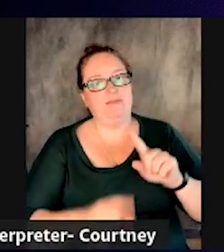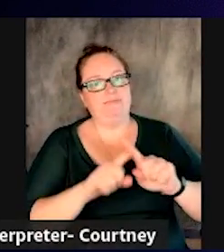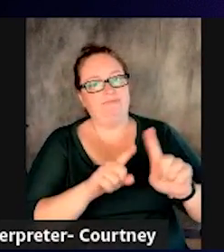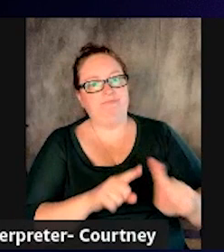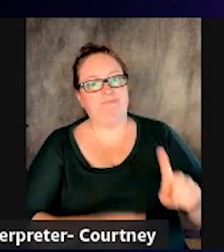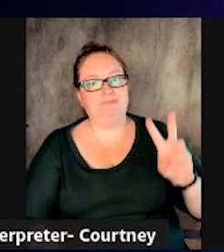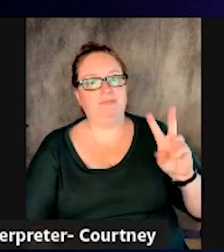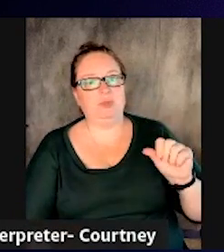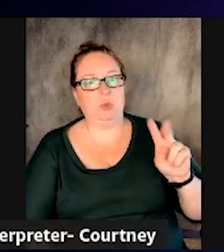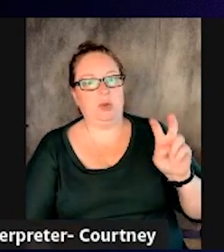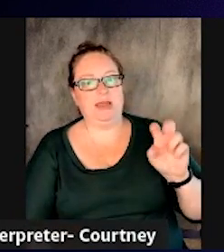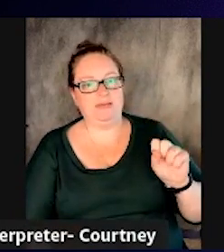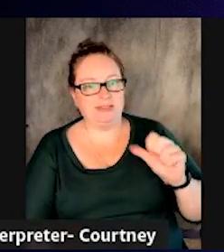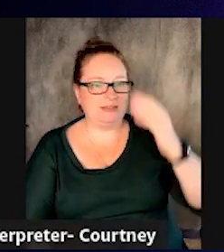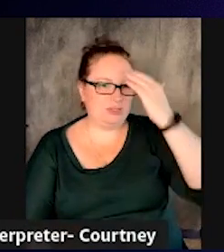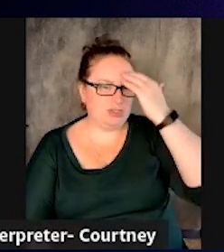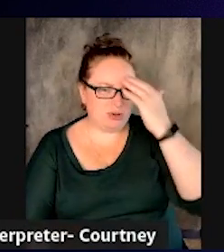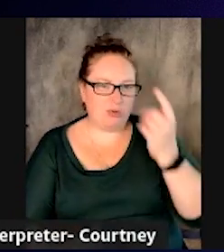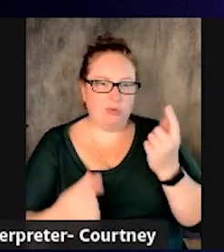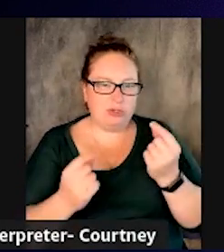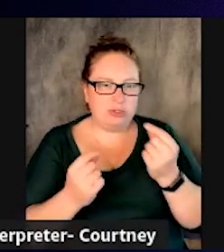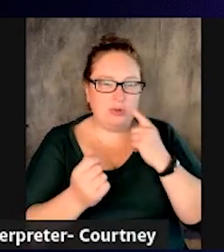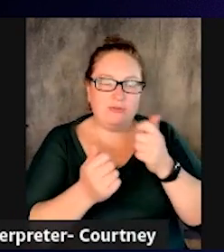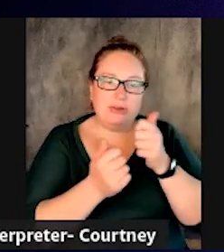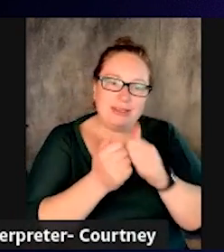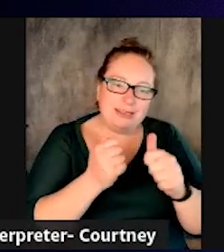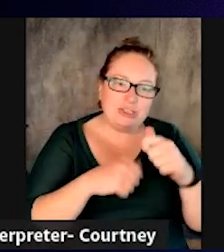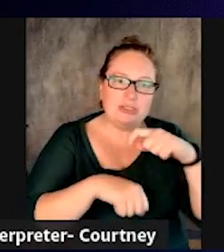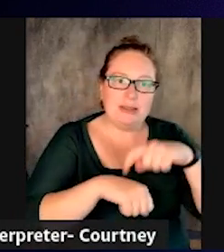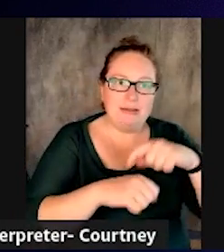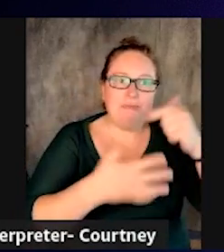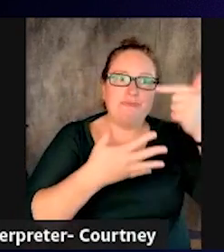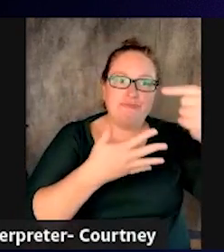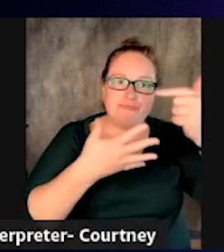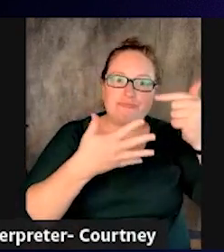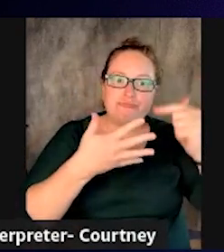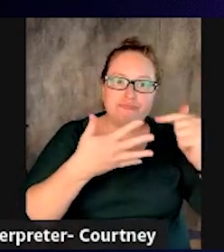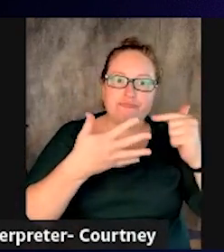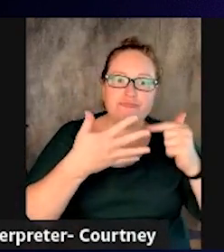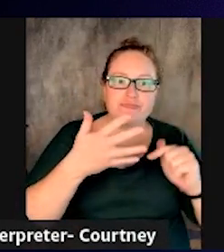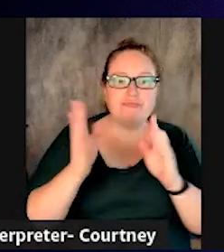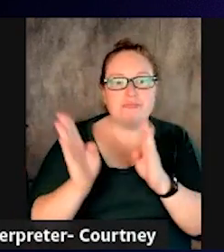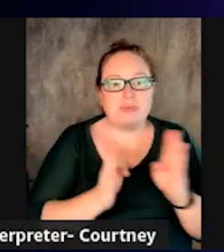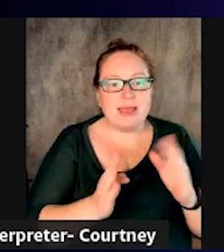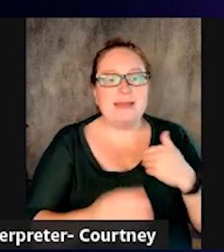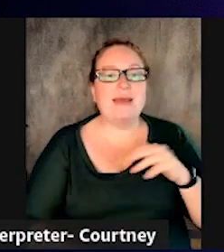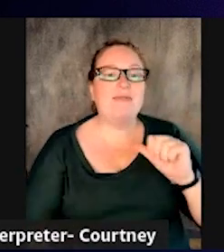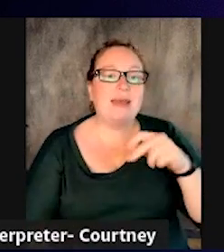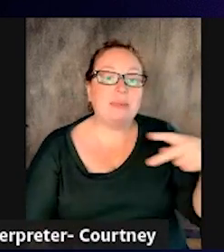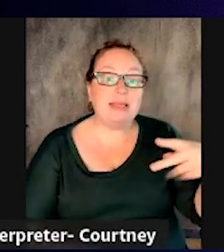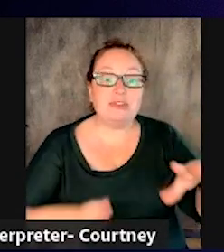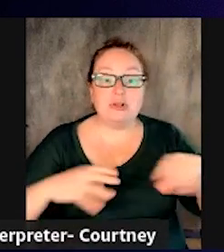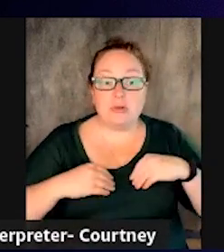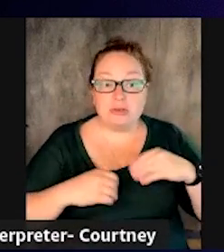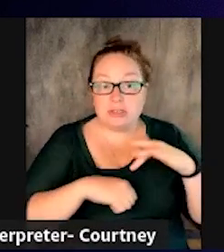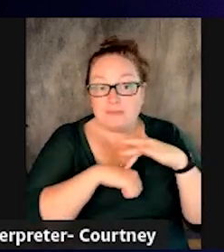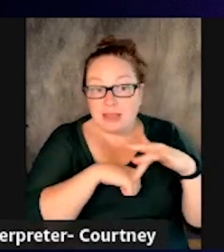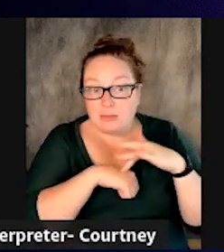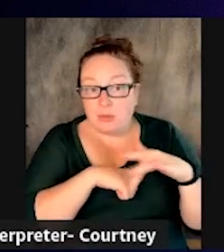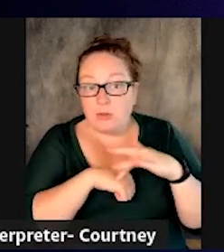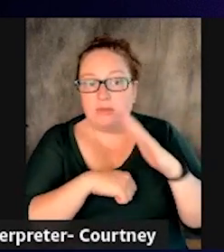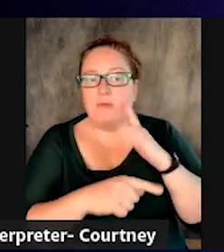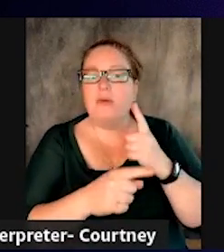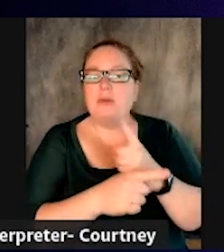you know what you're doing at any one time. It's planned. You have your application owners available for the